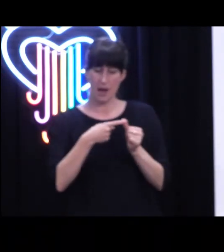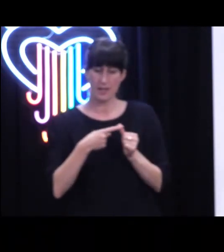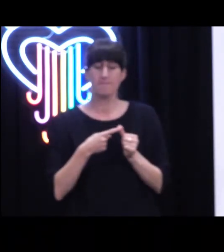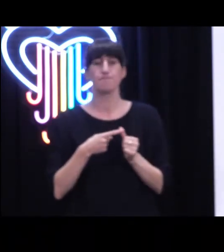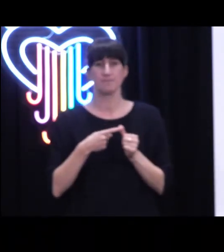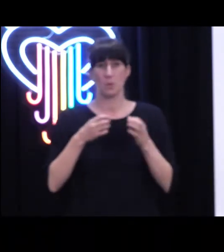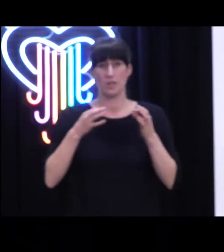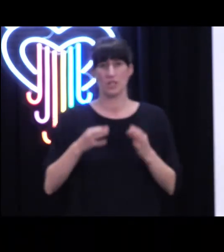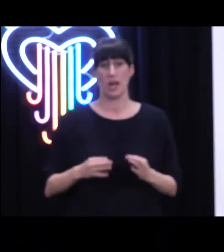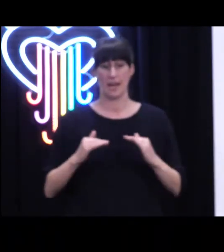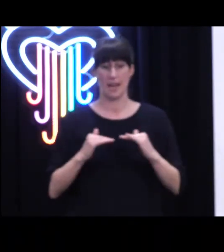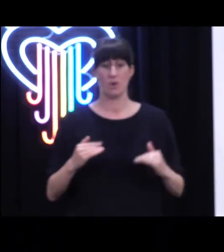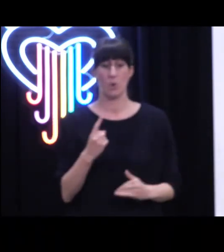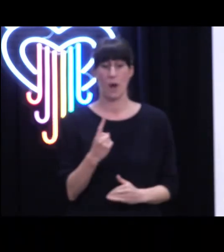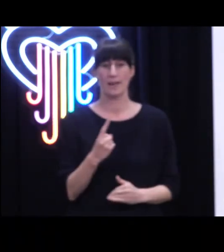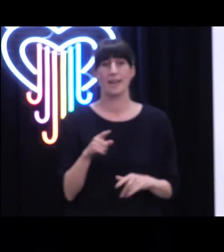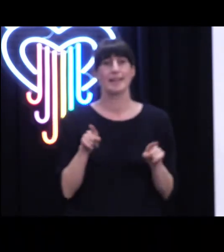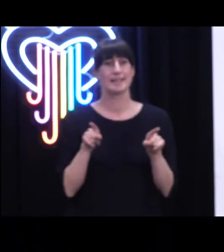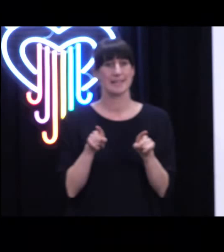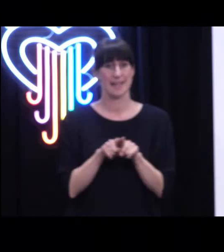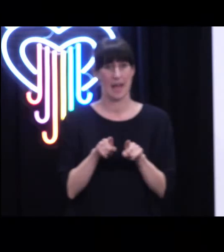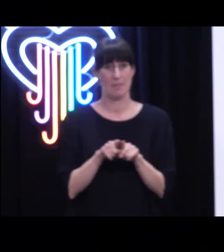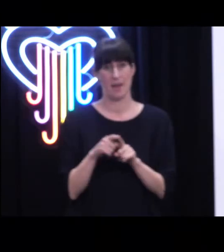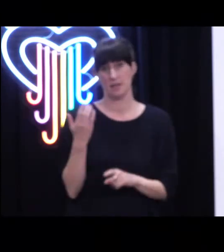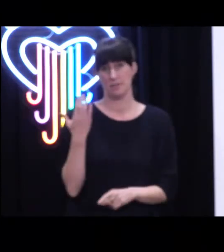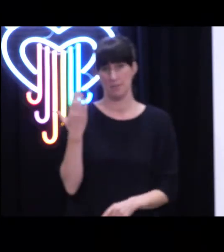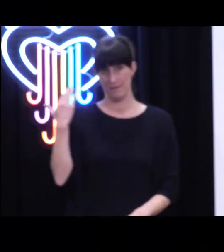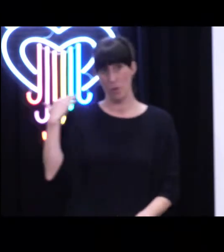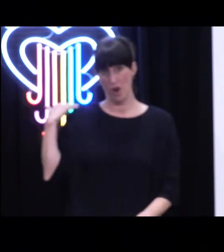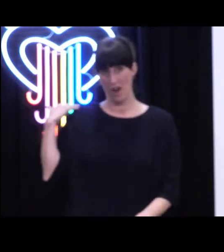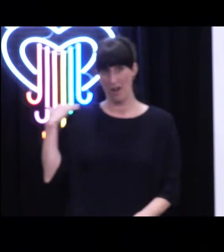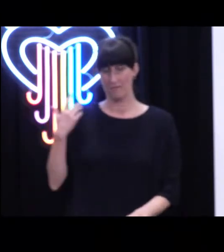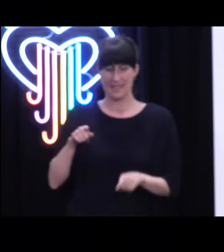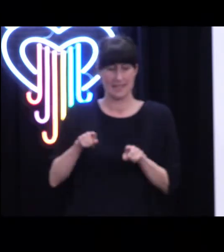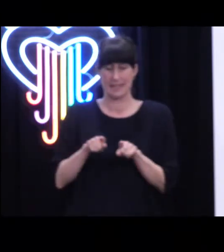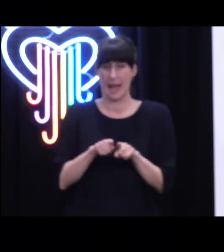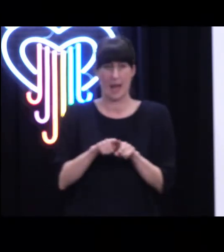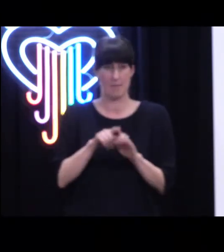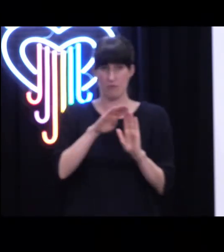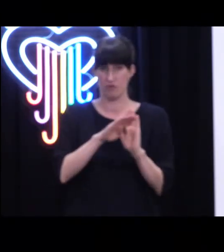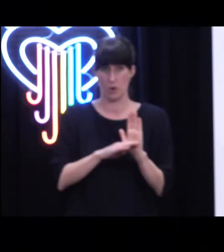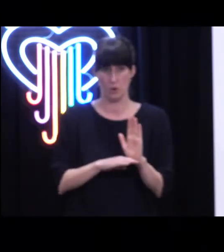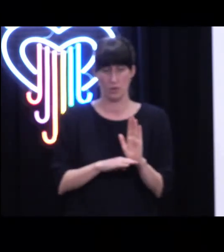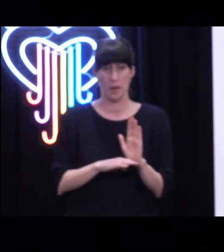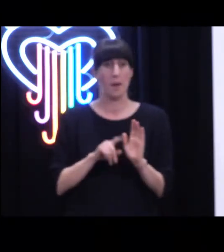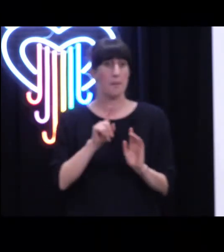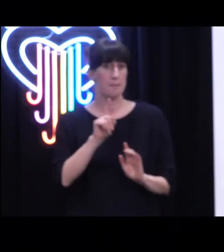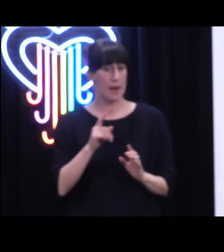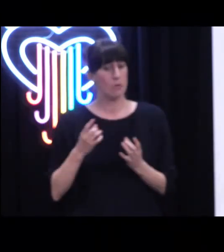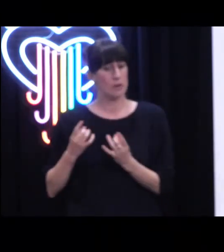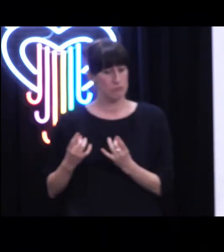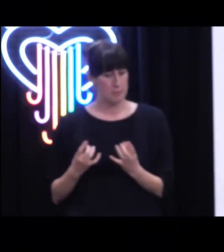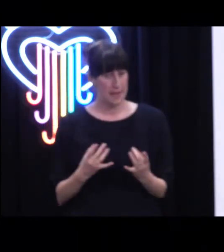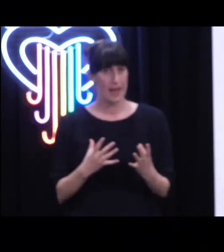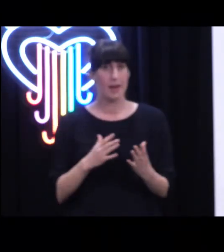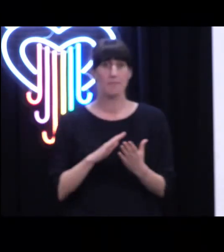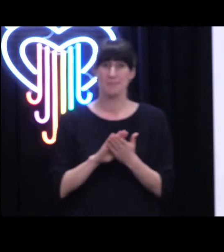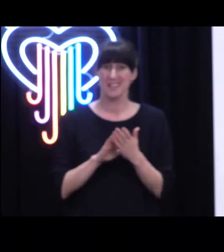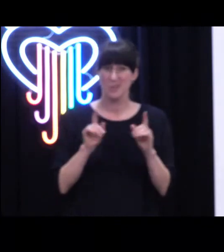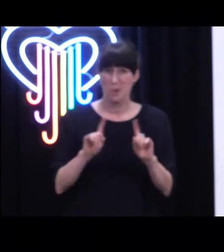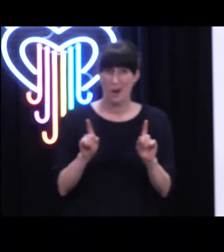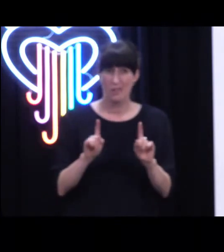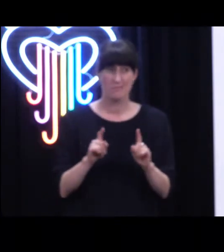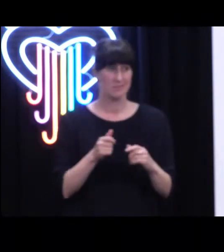will remain the same. At this level, we are prepared. And prepared means, of course, we scan, we wear masks in